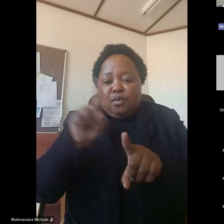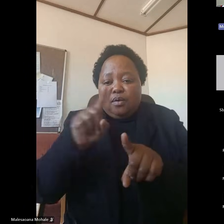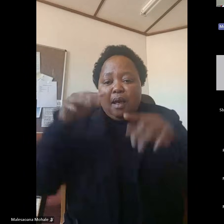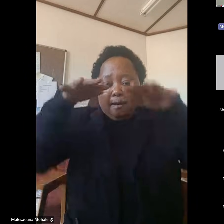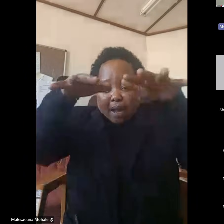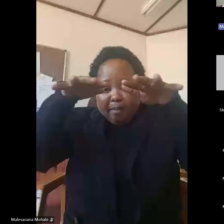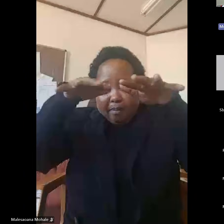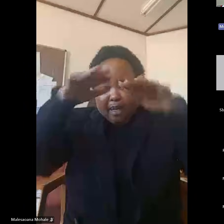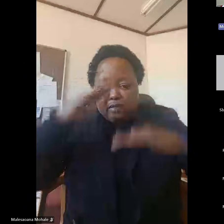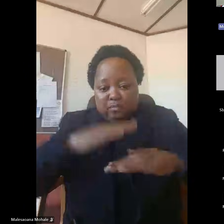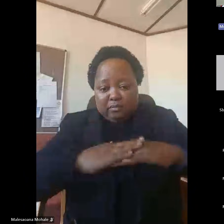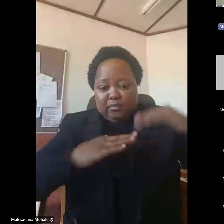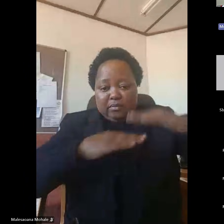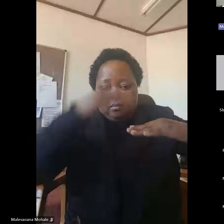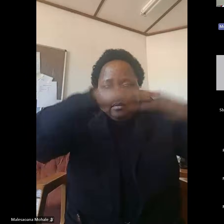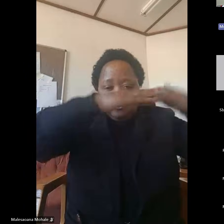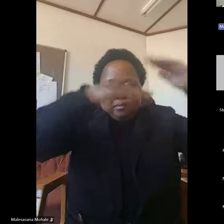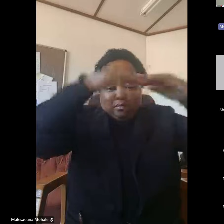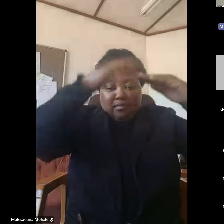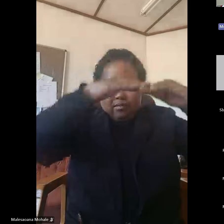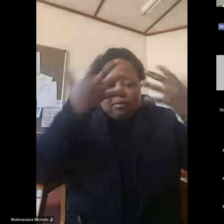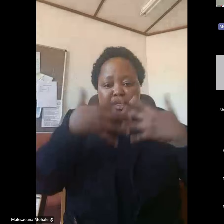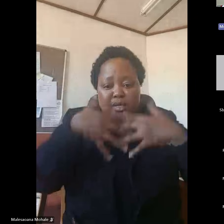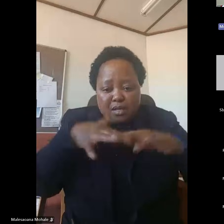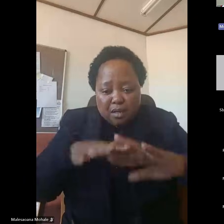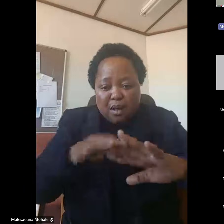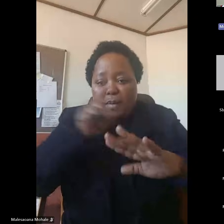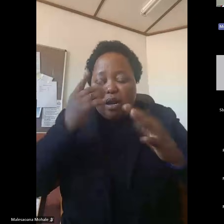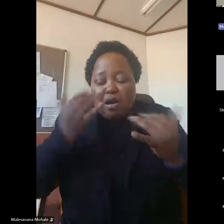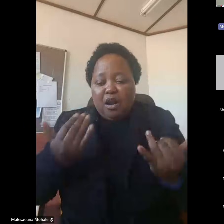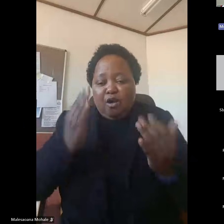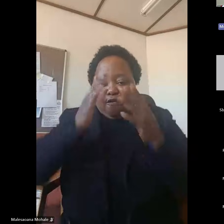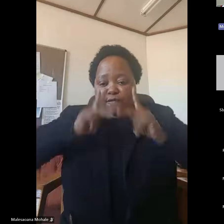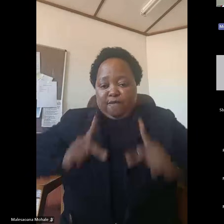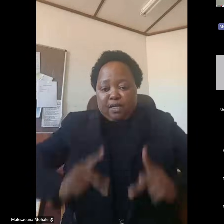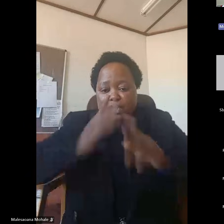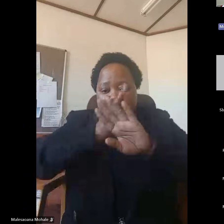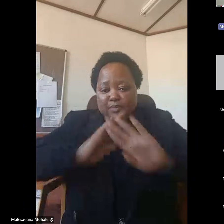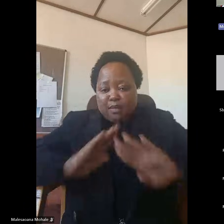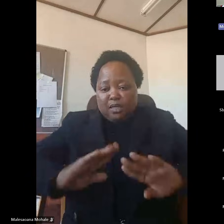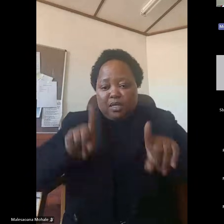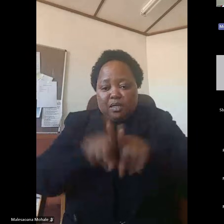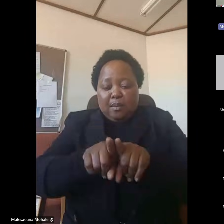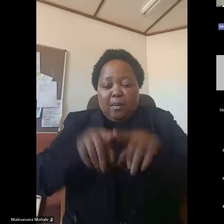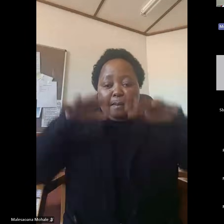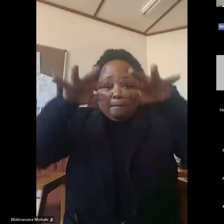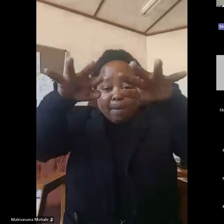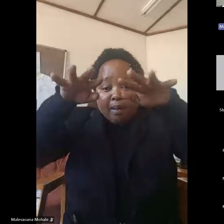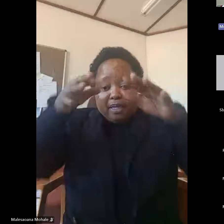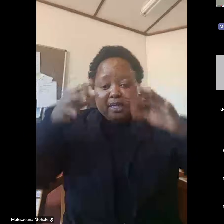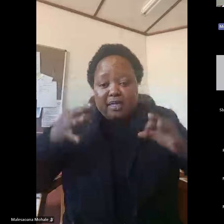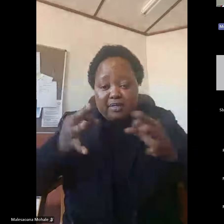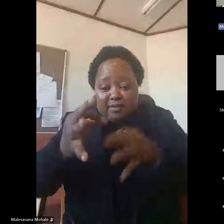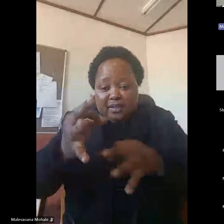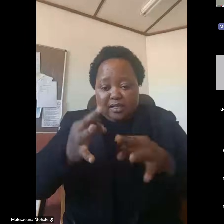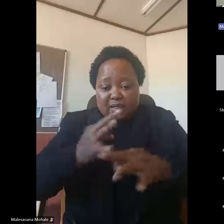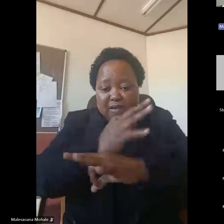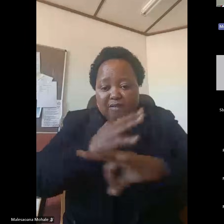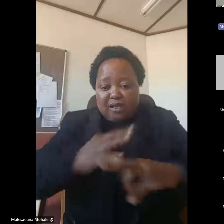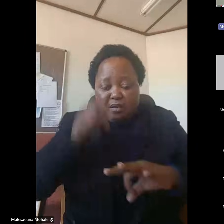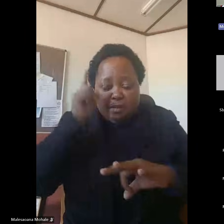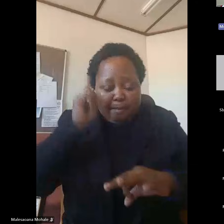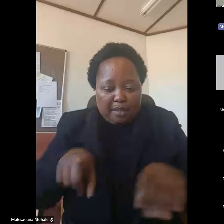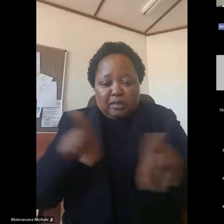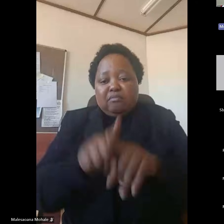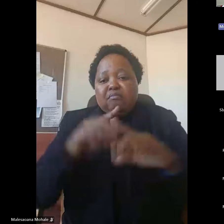genuinely inclusive. For example, physical spaces, pavements, and public facilities should be accessible to persons